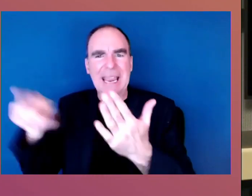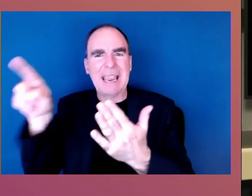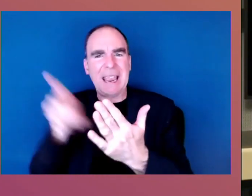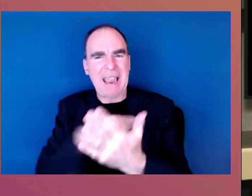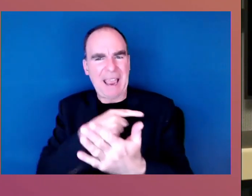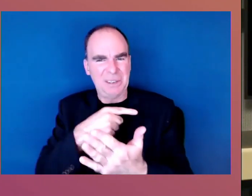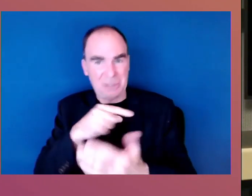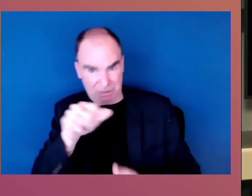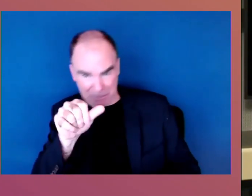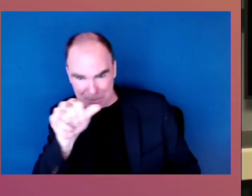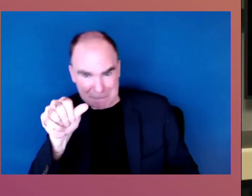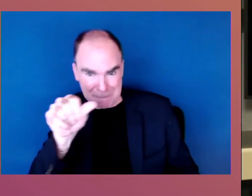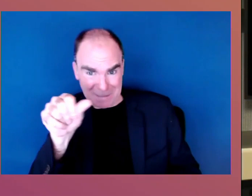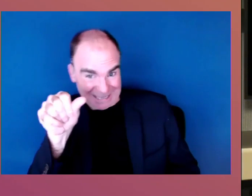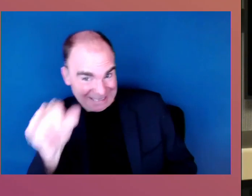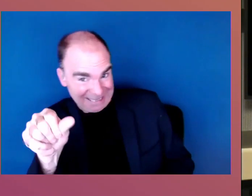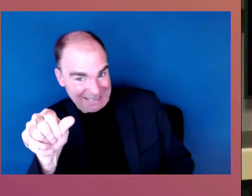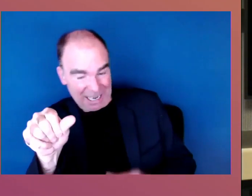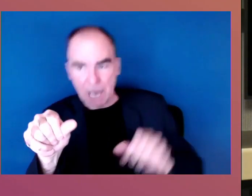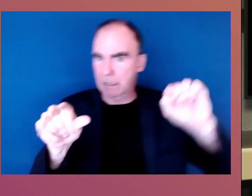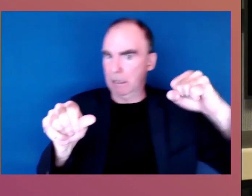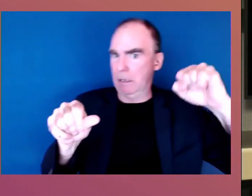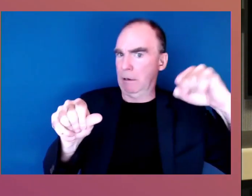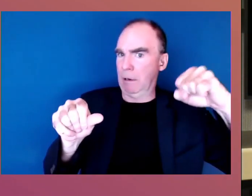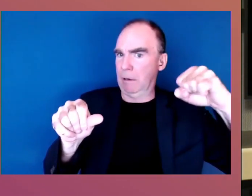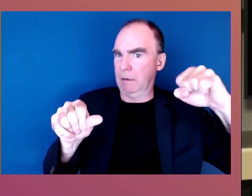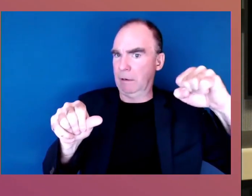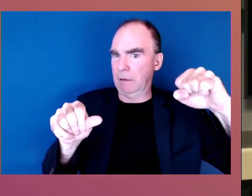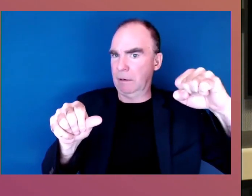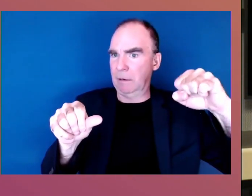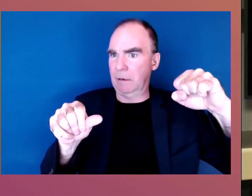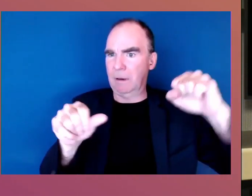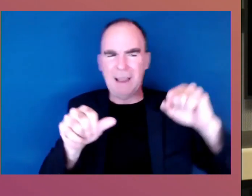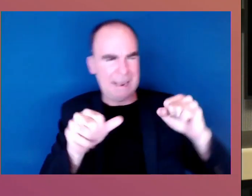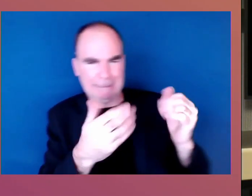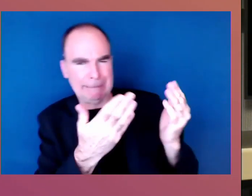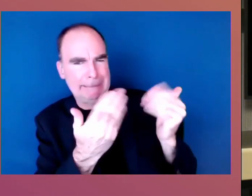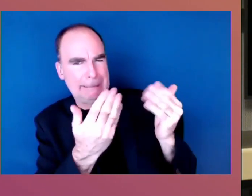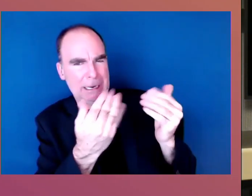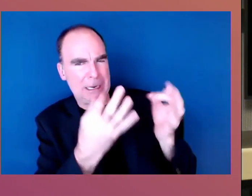Yes. So, please instruct me.